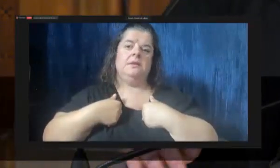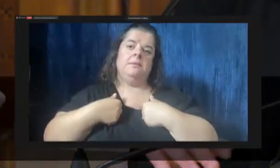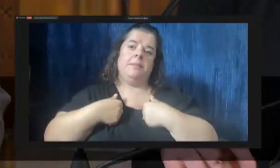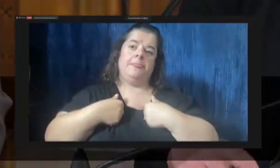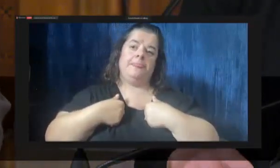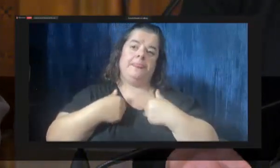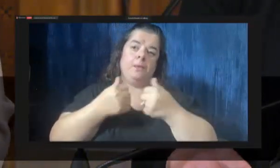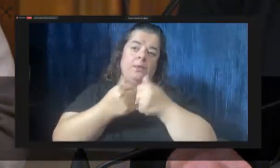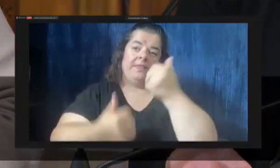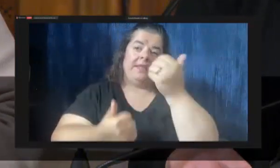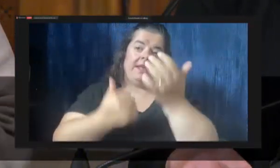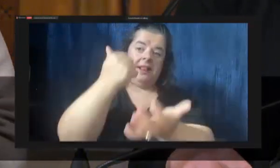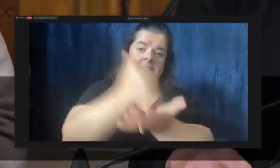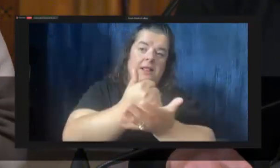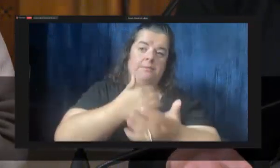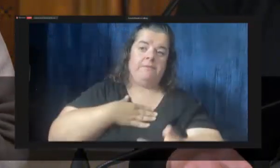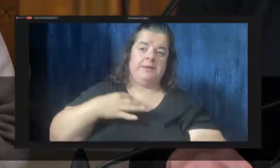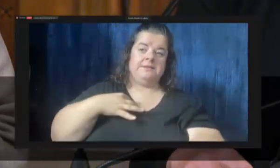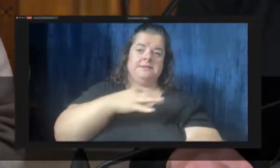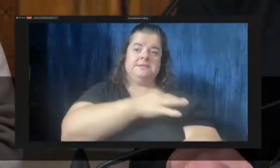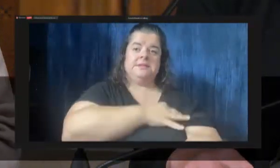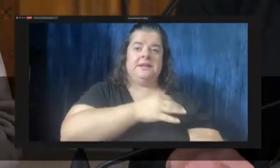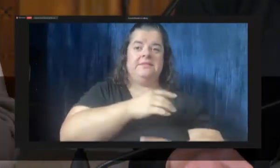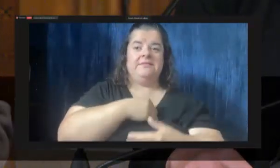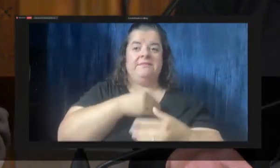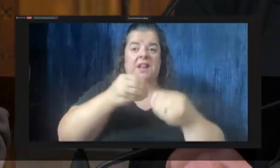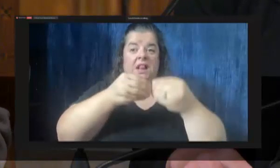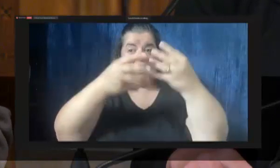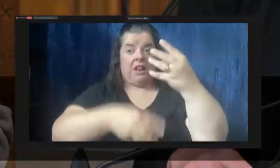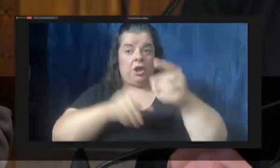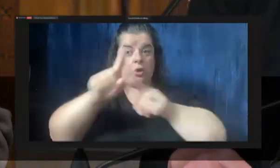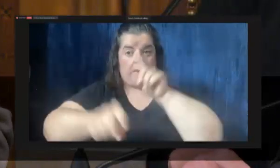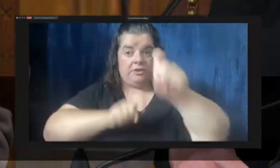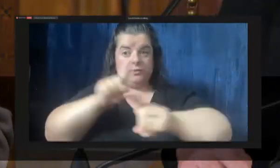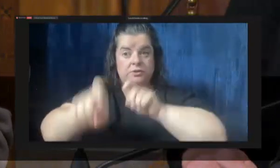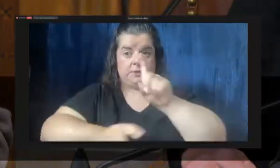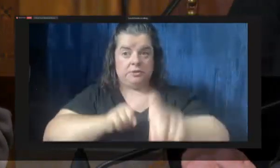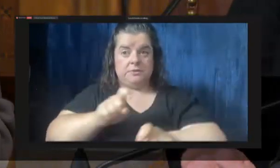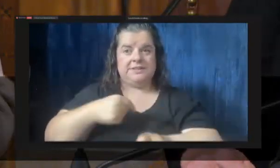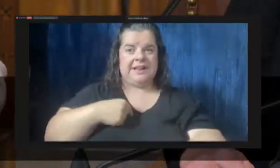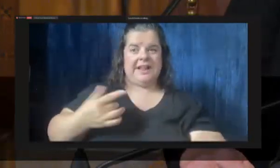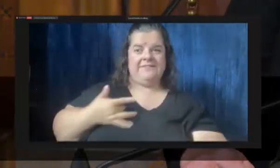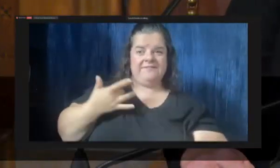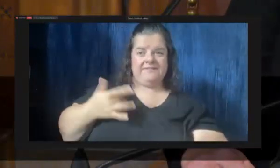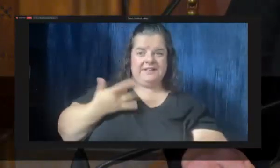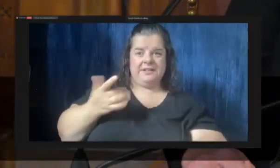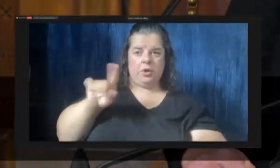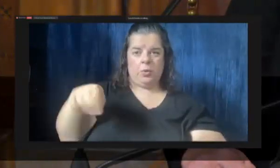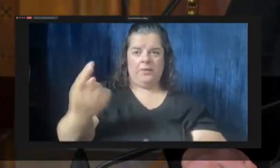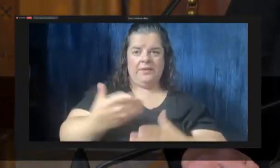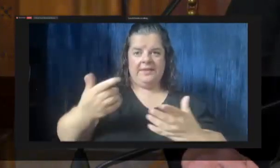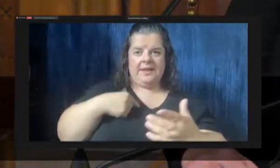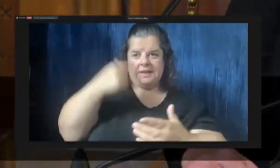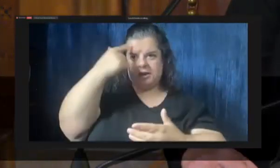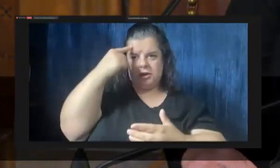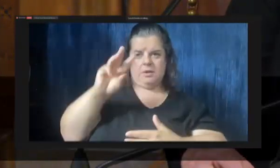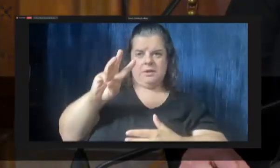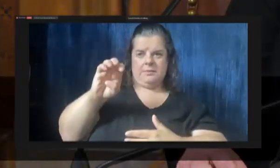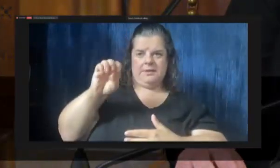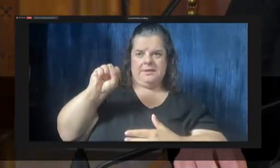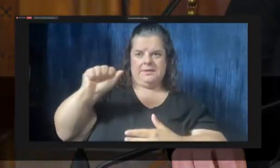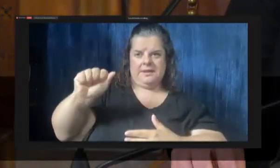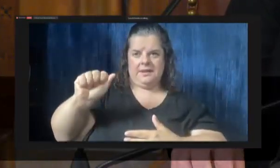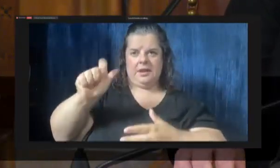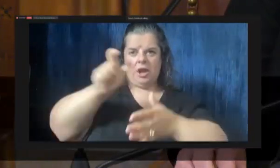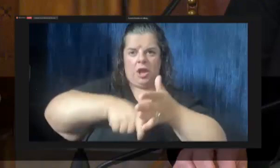my staff, a lengthy set of questions because I feel like, you know, the only thing I know about this is the WESA article, but I've just heard